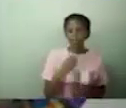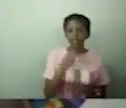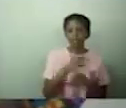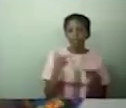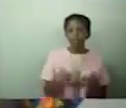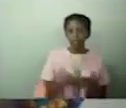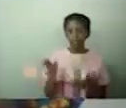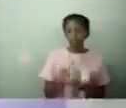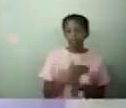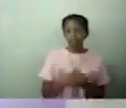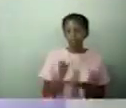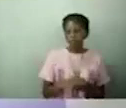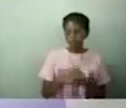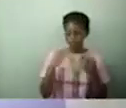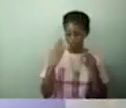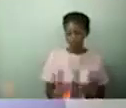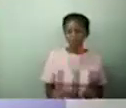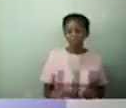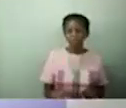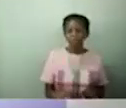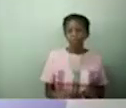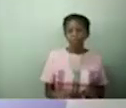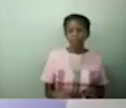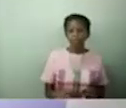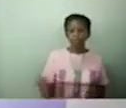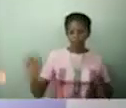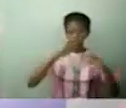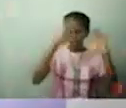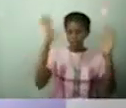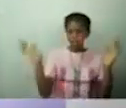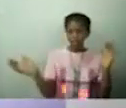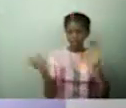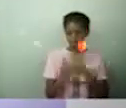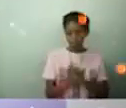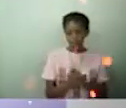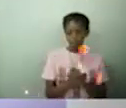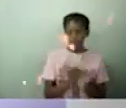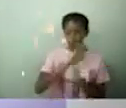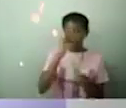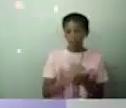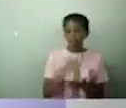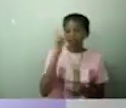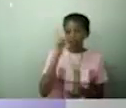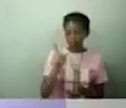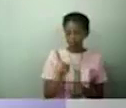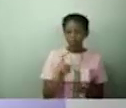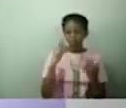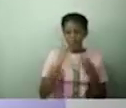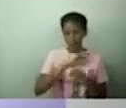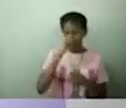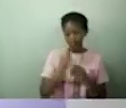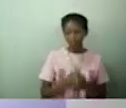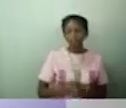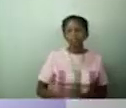And when it has been played, I'll just sum it up and then bring this session to an end.